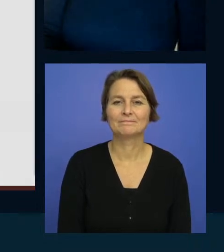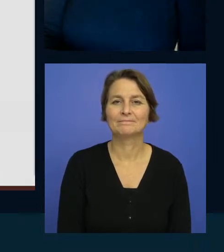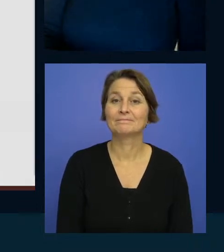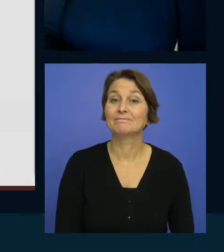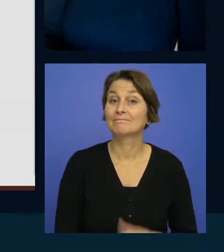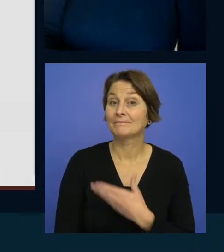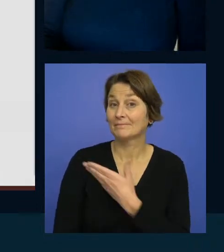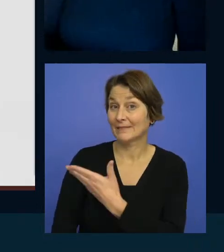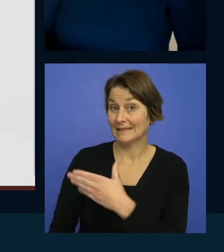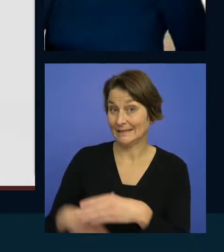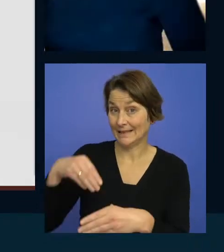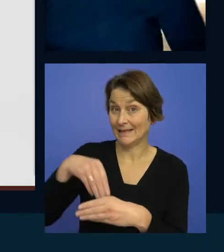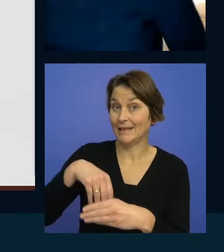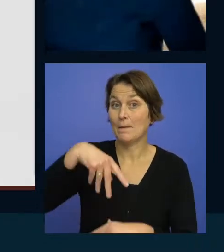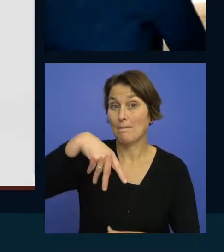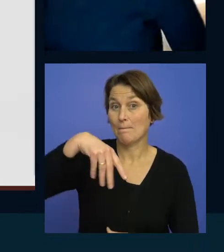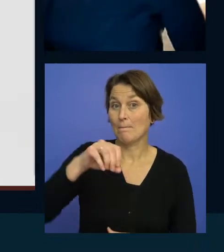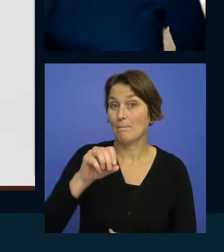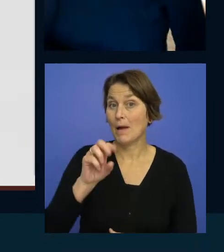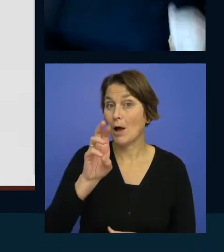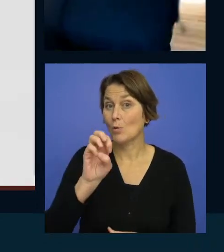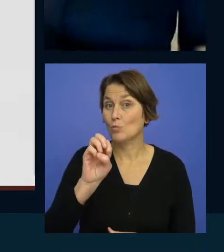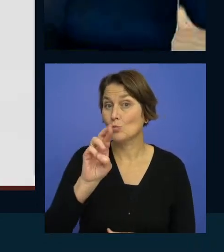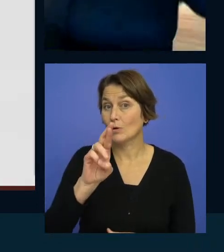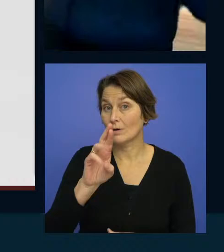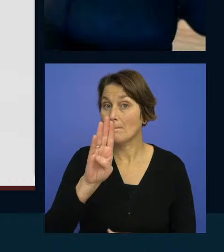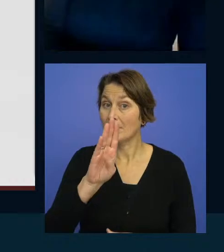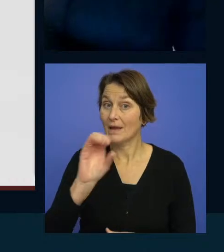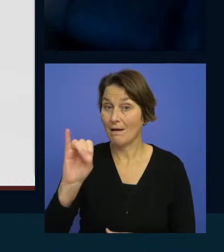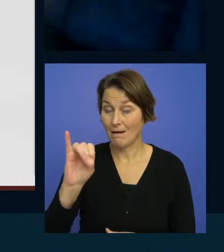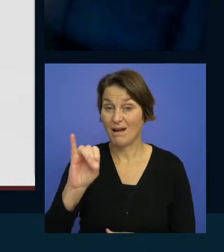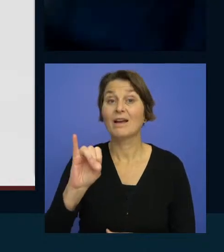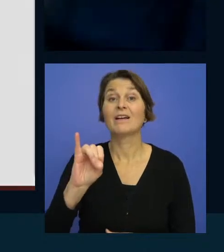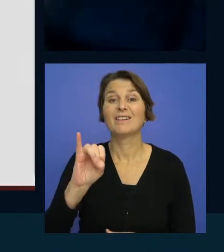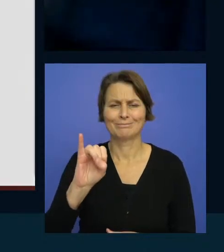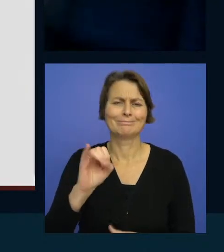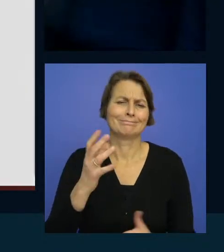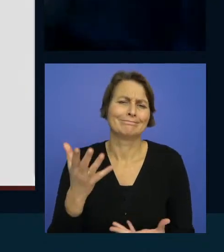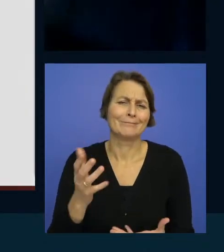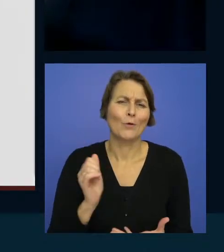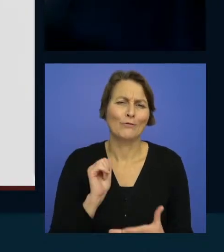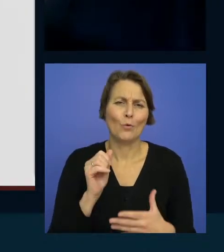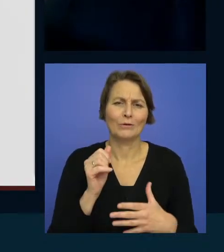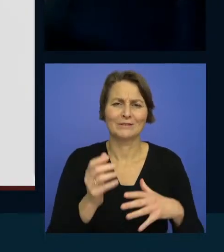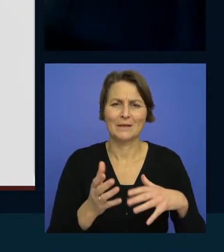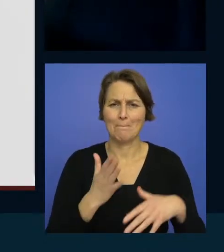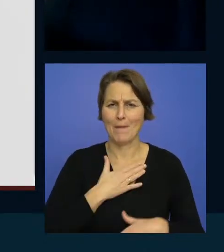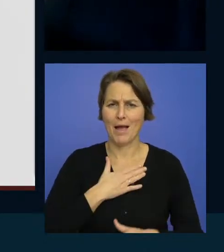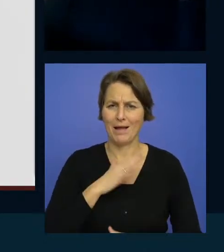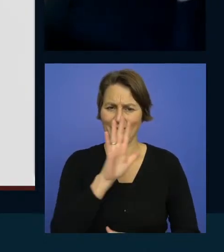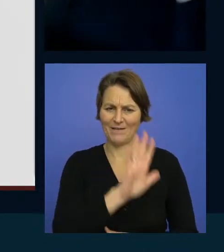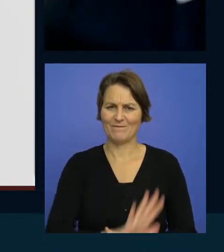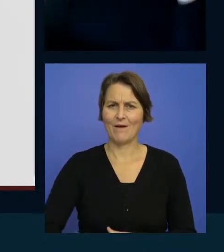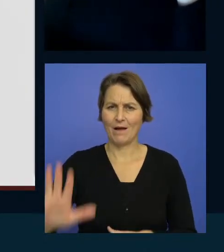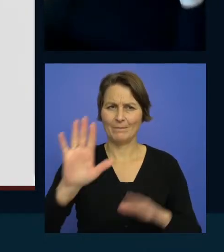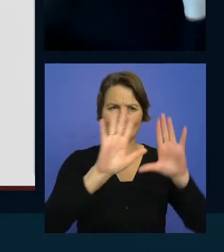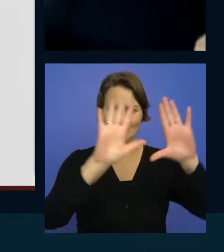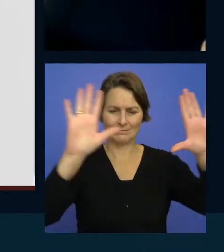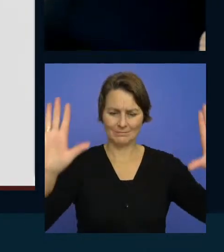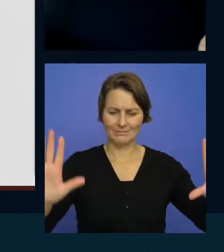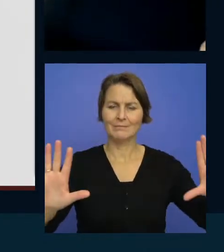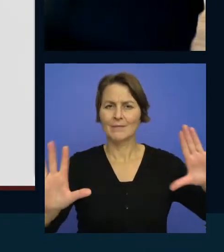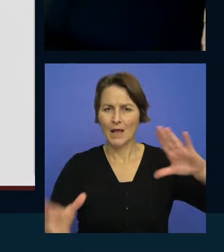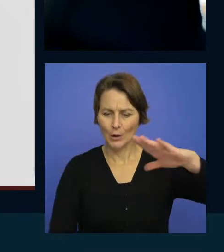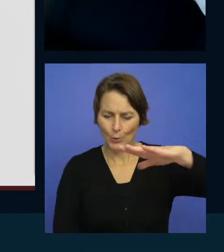this is now already loaded in, of course, in my specific environment. But if you would like